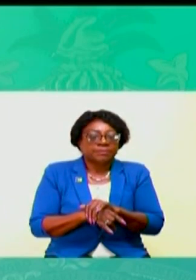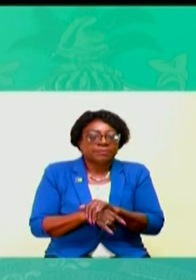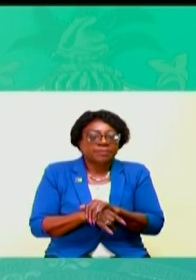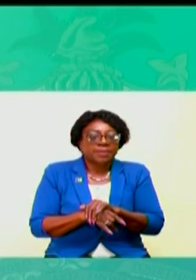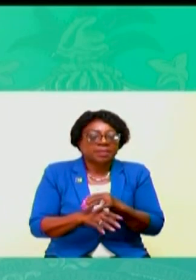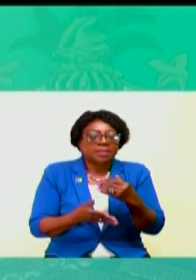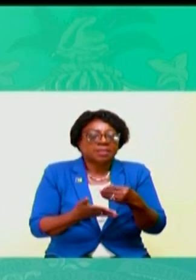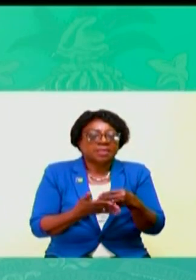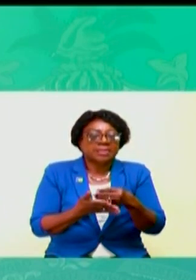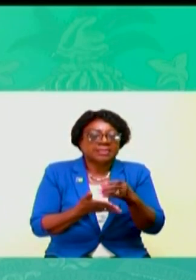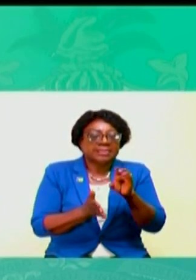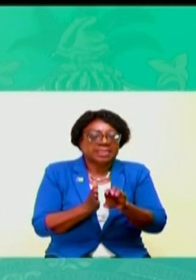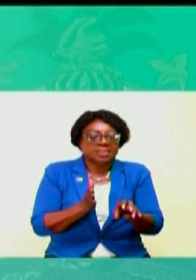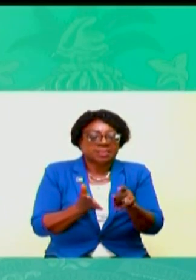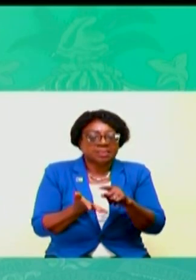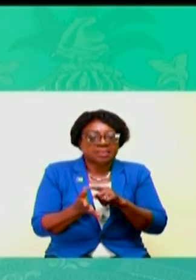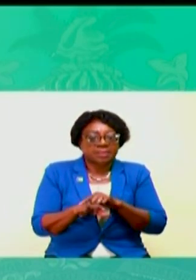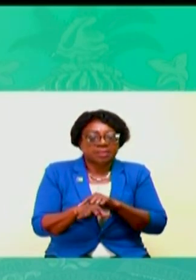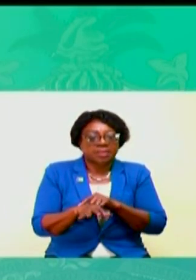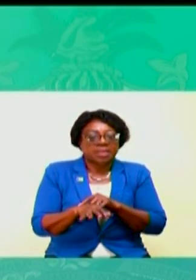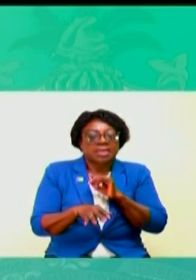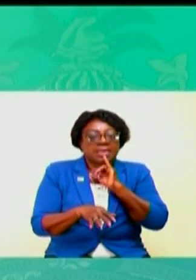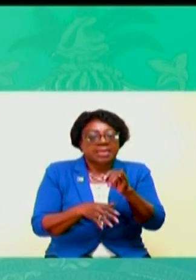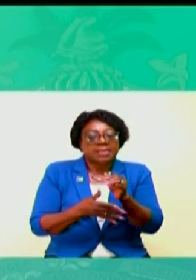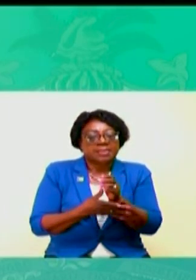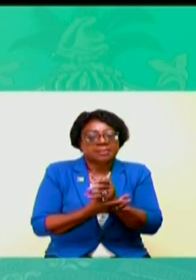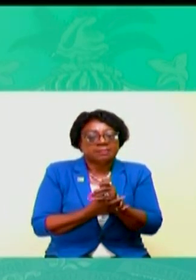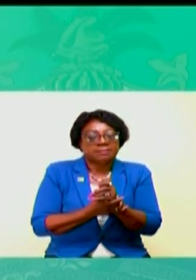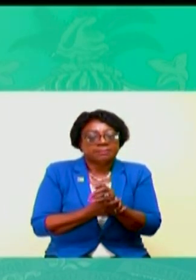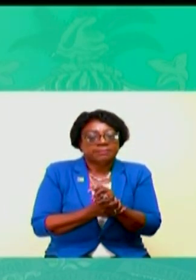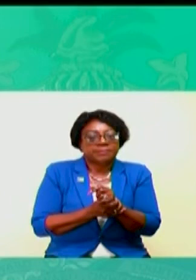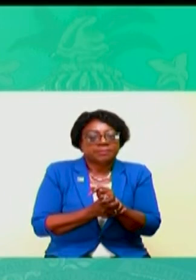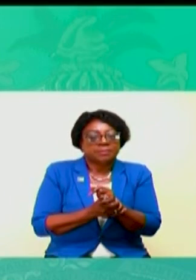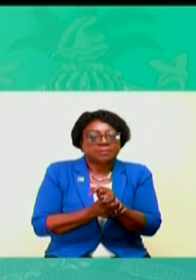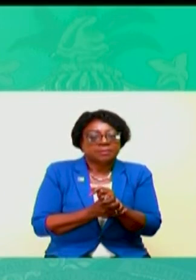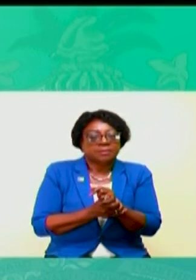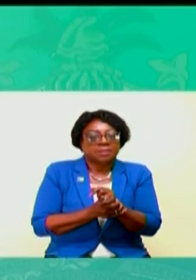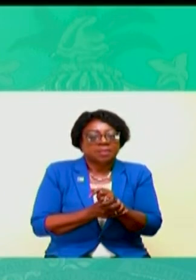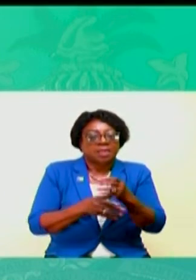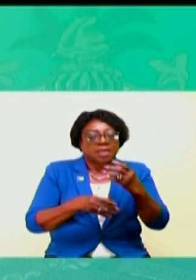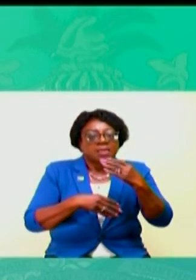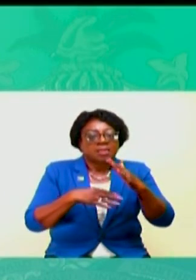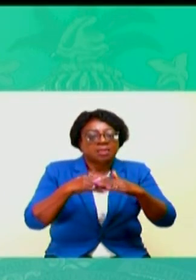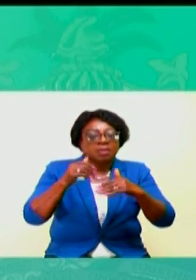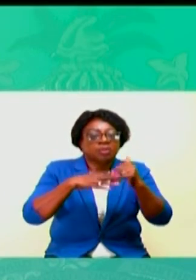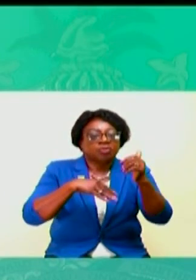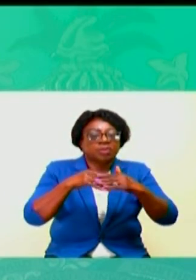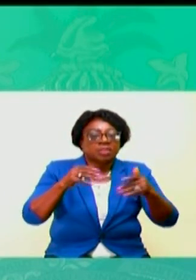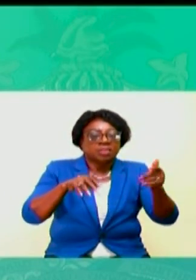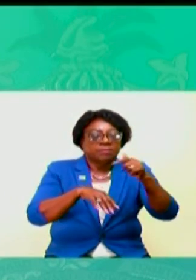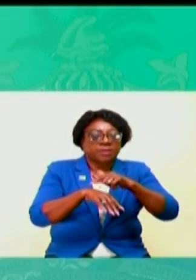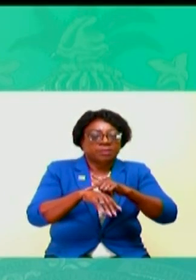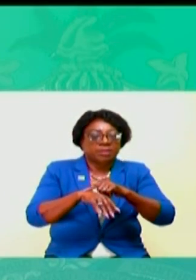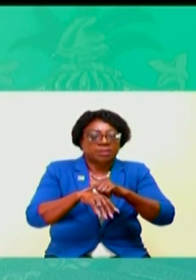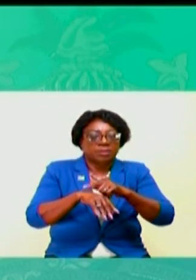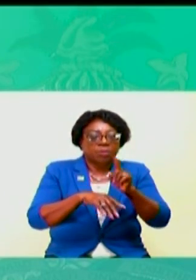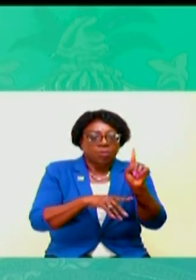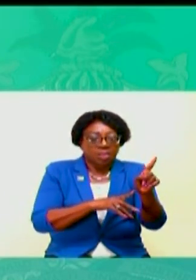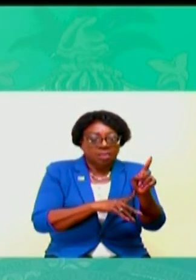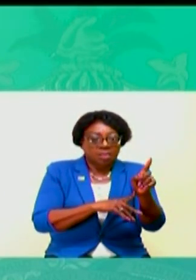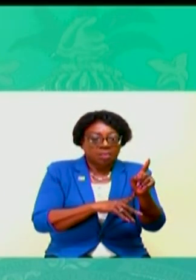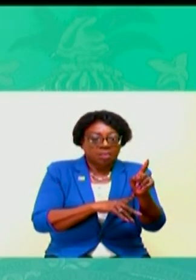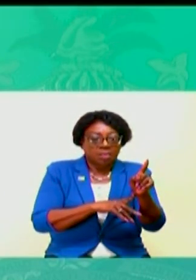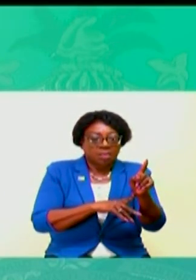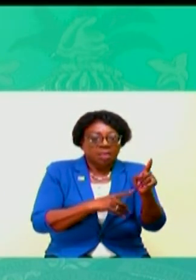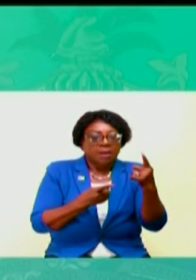The concession period is the construction period, one,